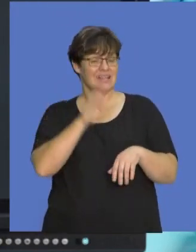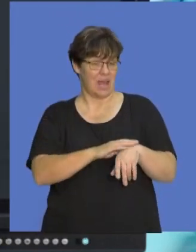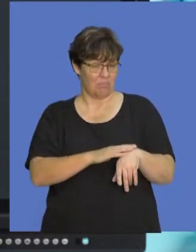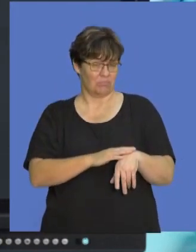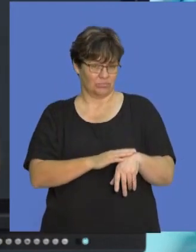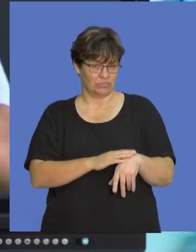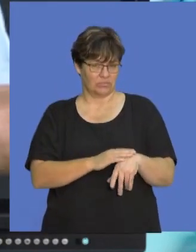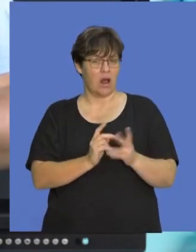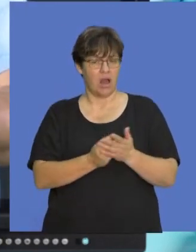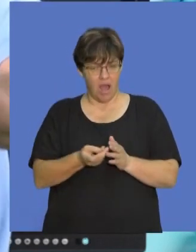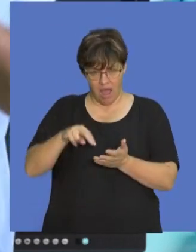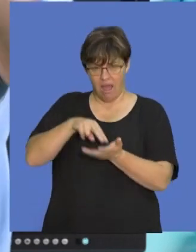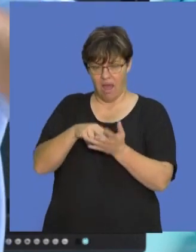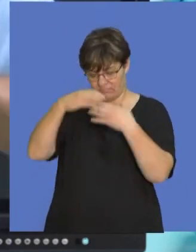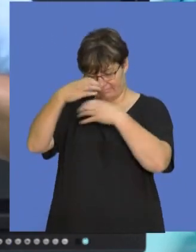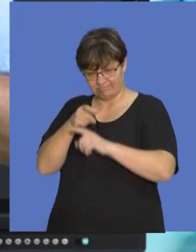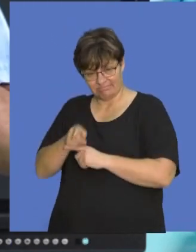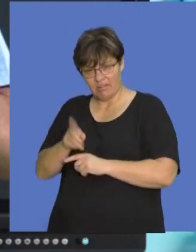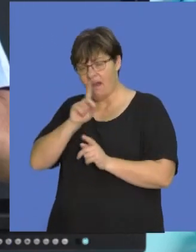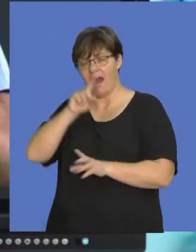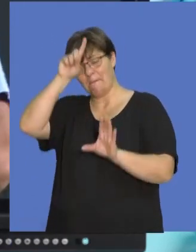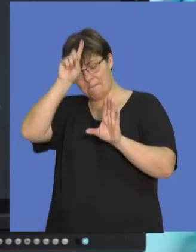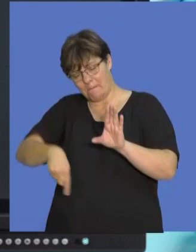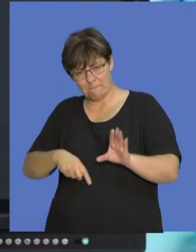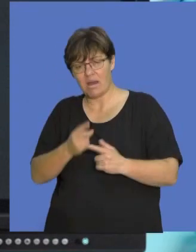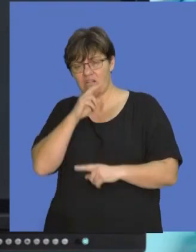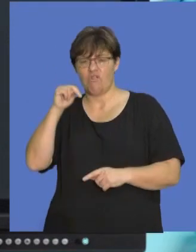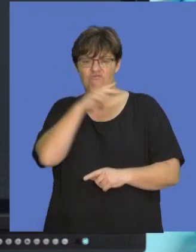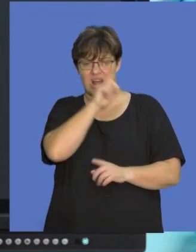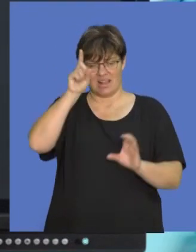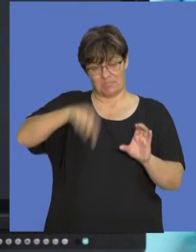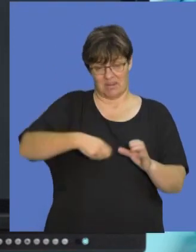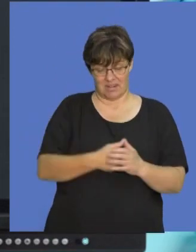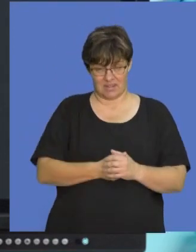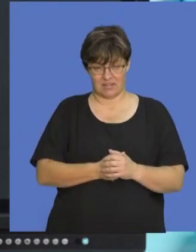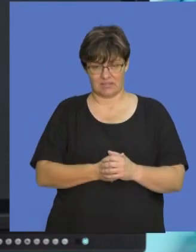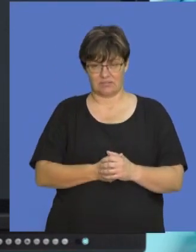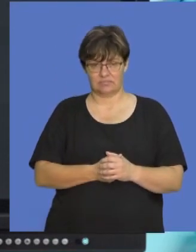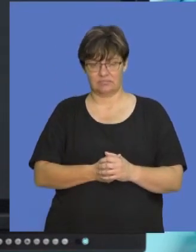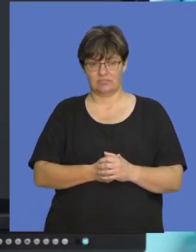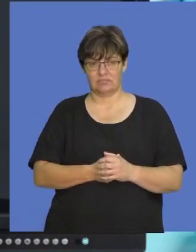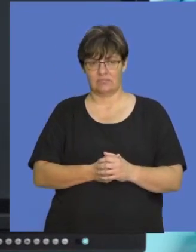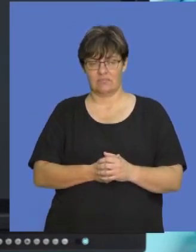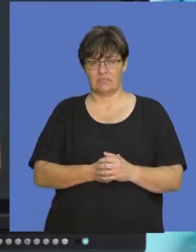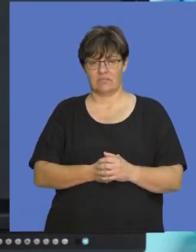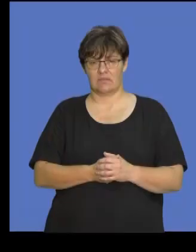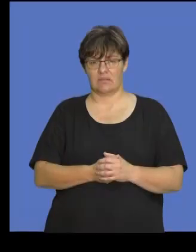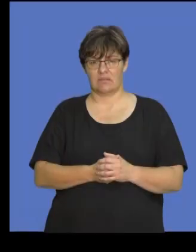think it's time to actually step into the laboratory and let's go and look at a real spinner. Now, this spinner